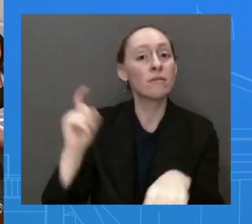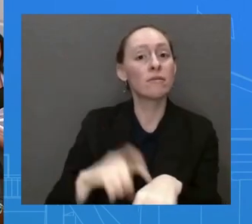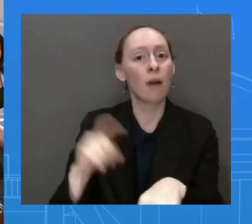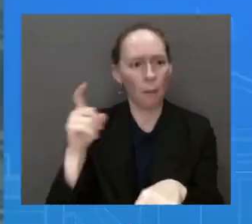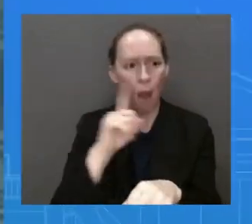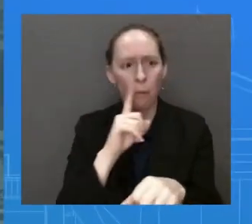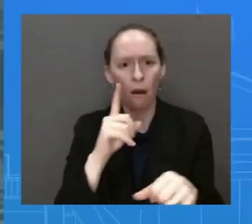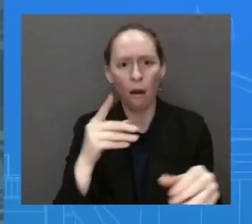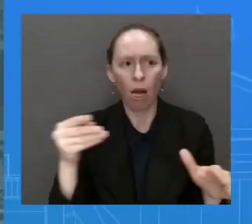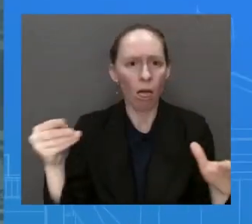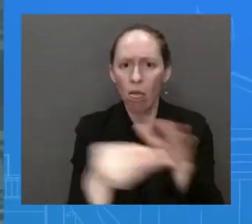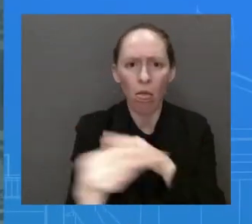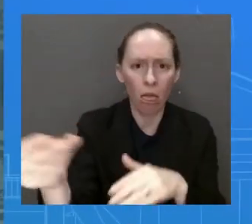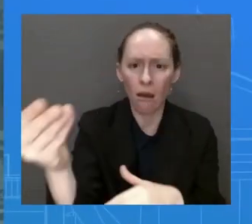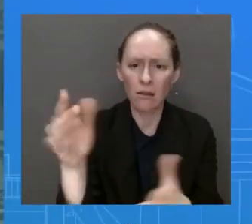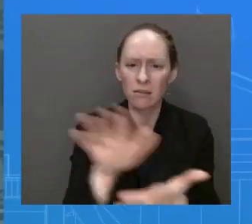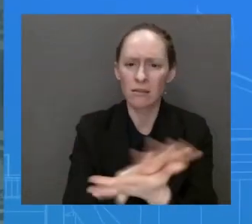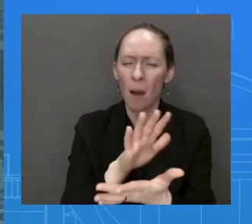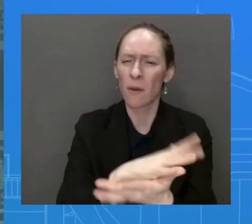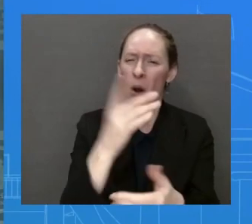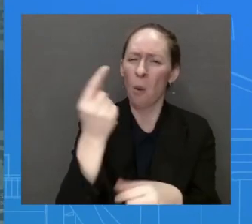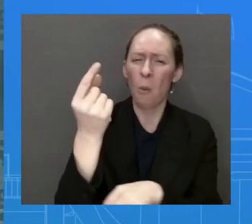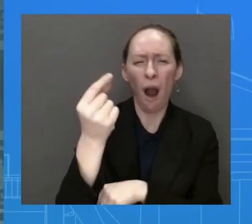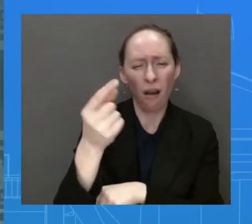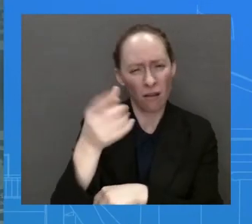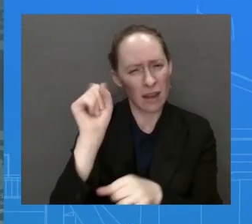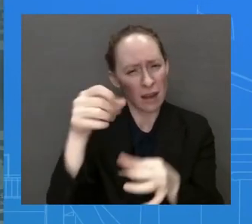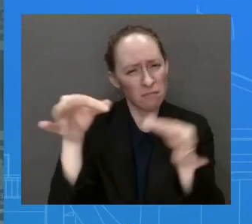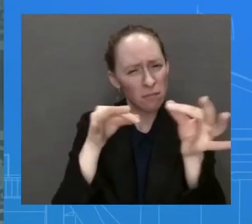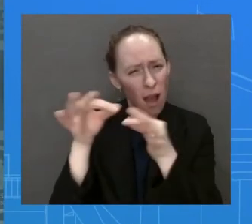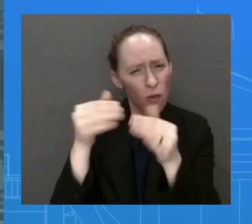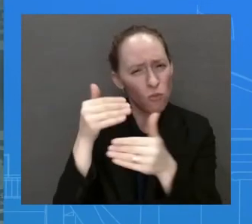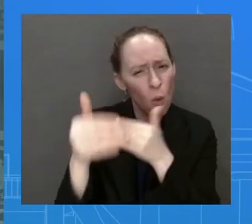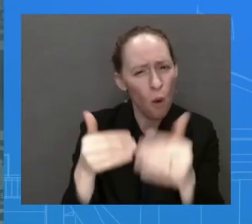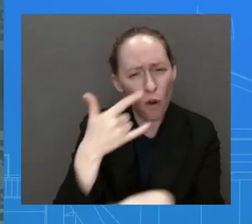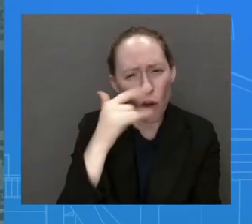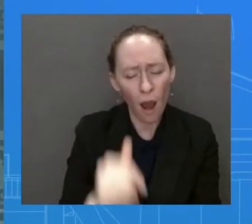system? It's a good question. I would, on the process and how that works,